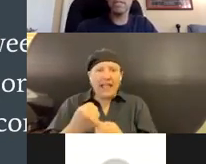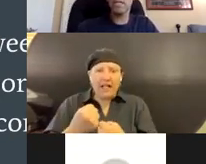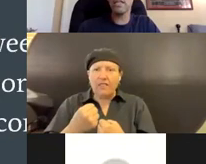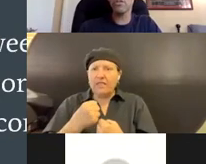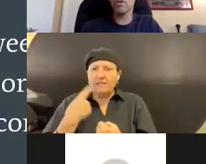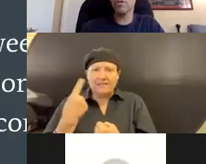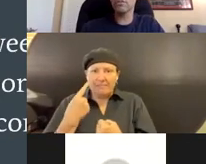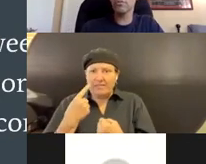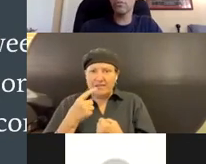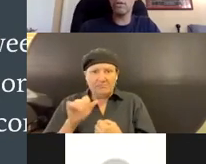lines, then you can call the